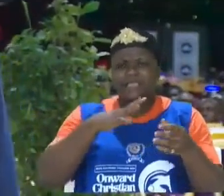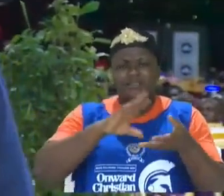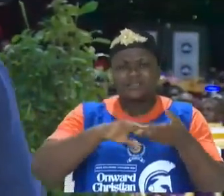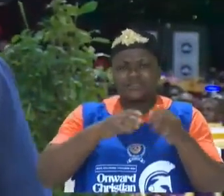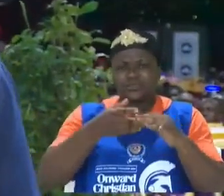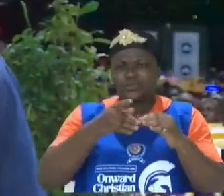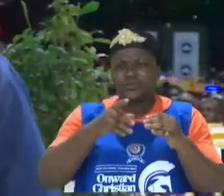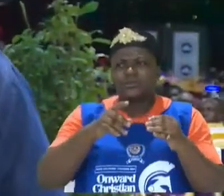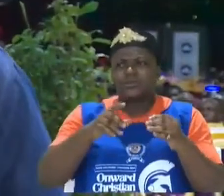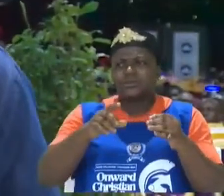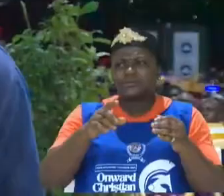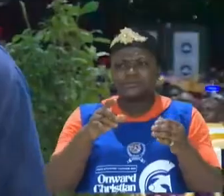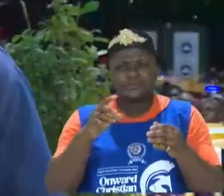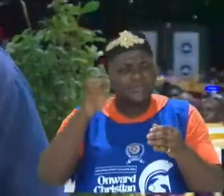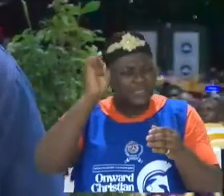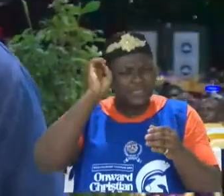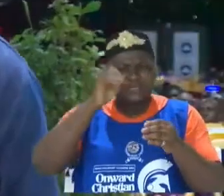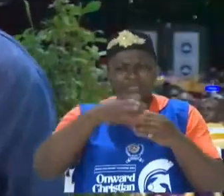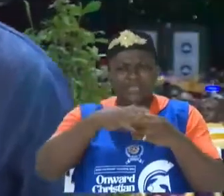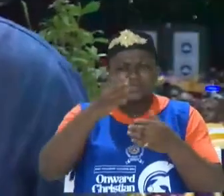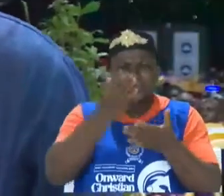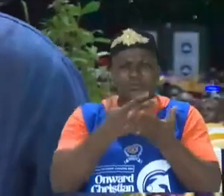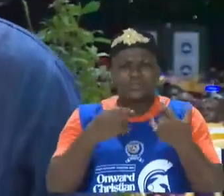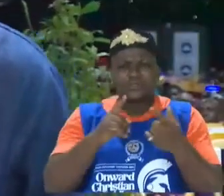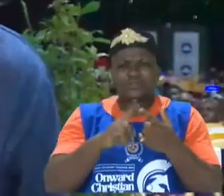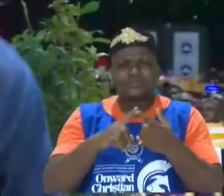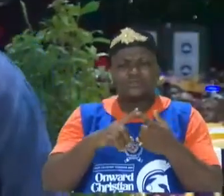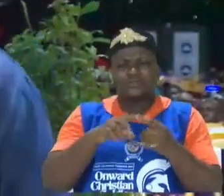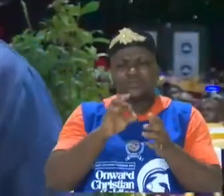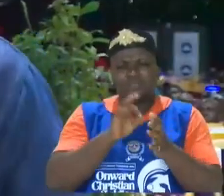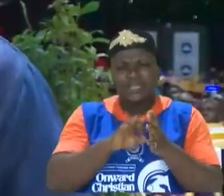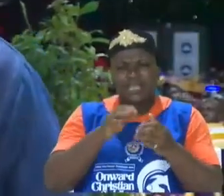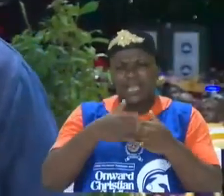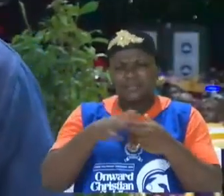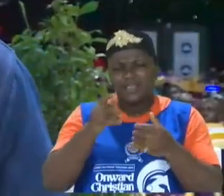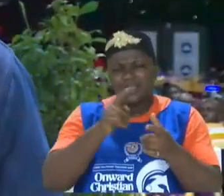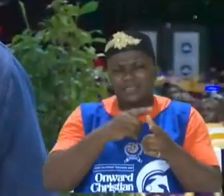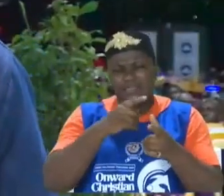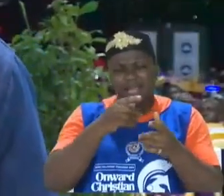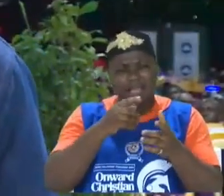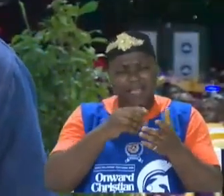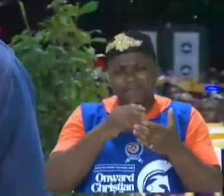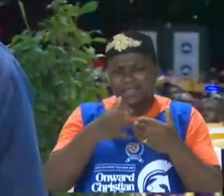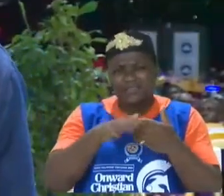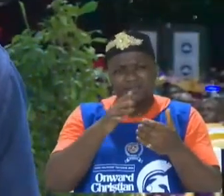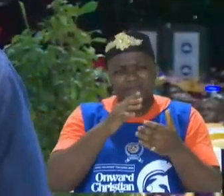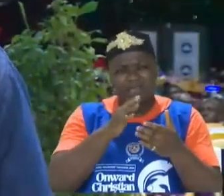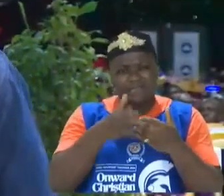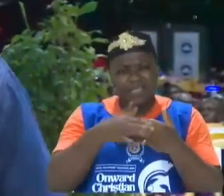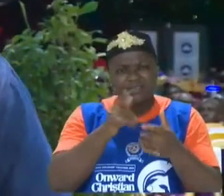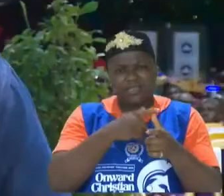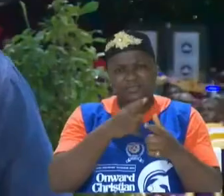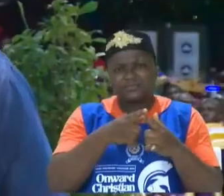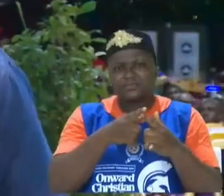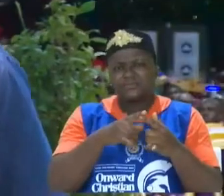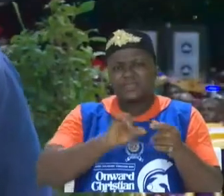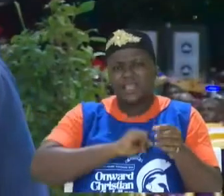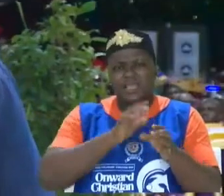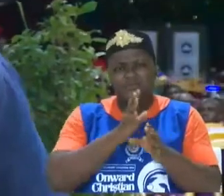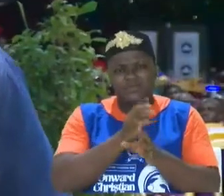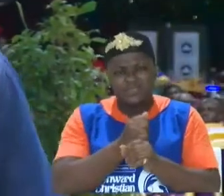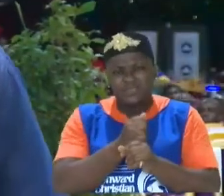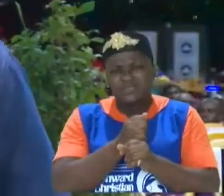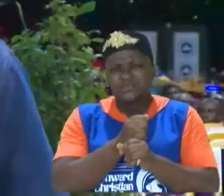somebody to verify after the end. That was last year, and I received a governor's